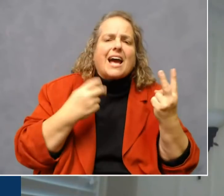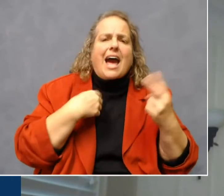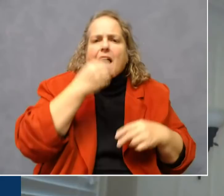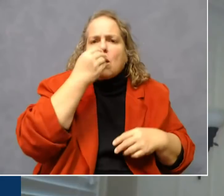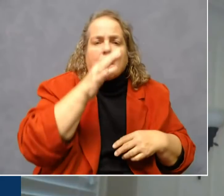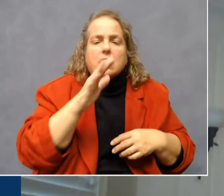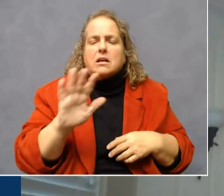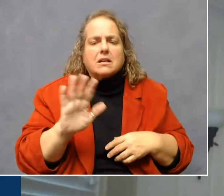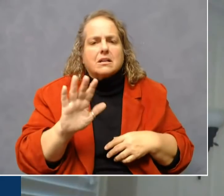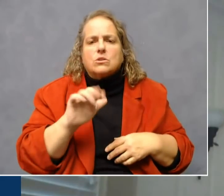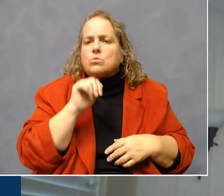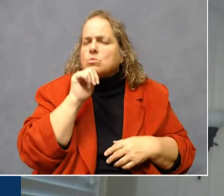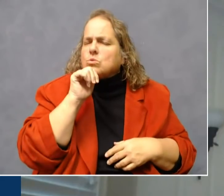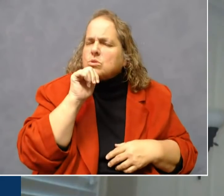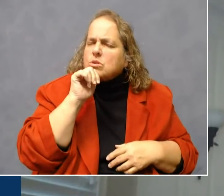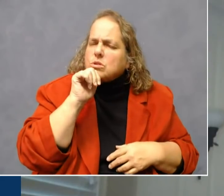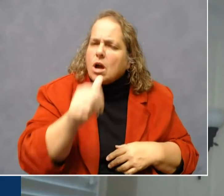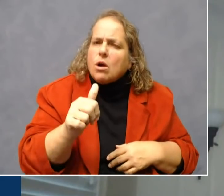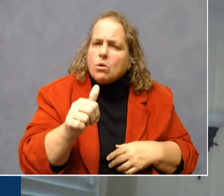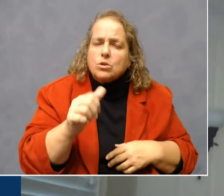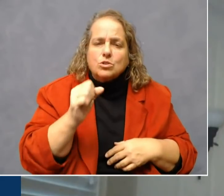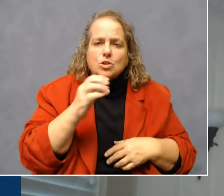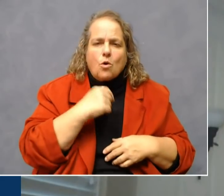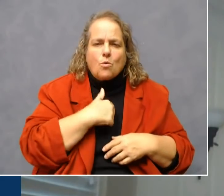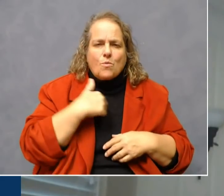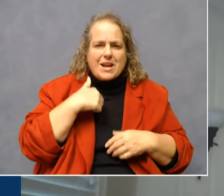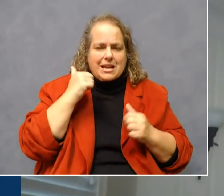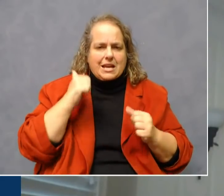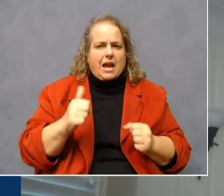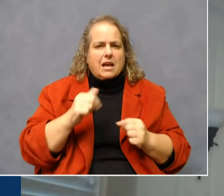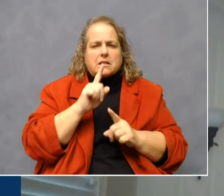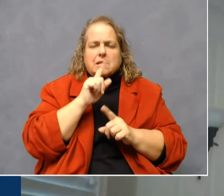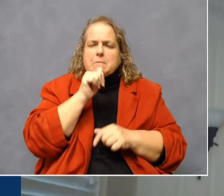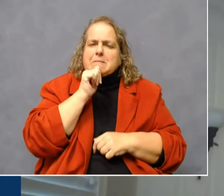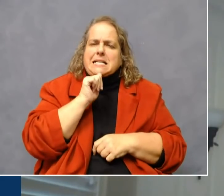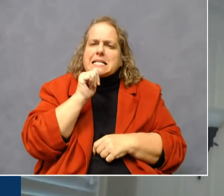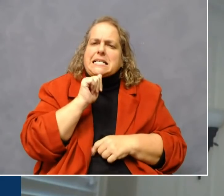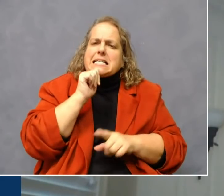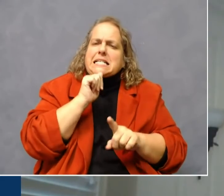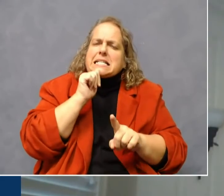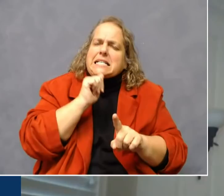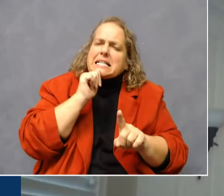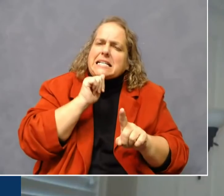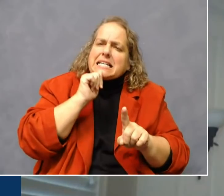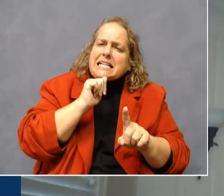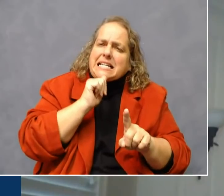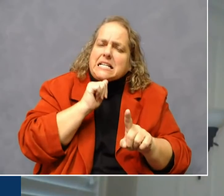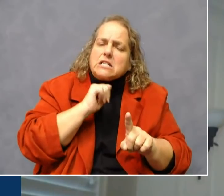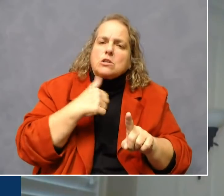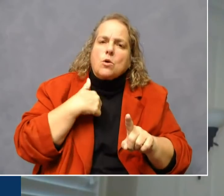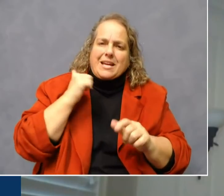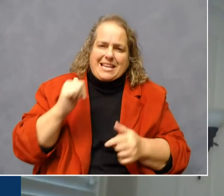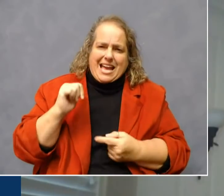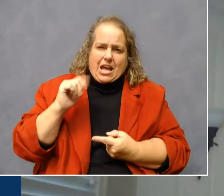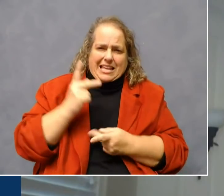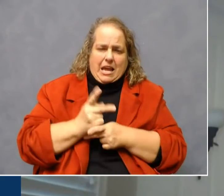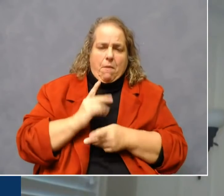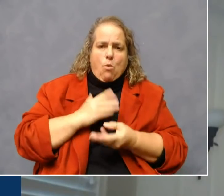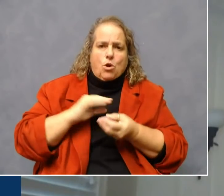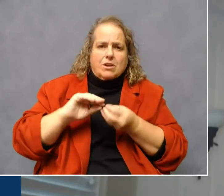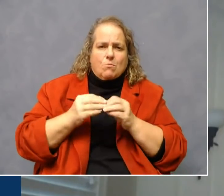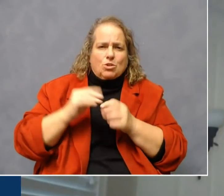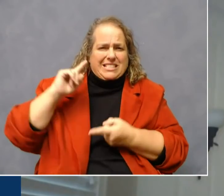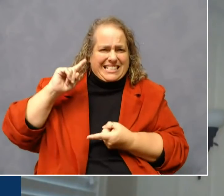us the time we need and avoid the crushing, overwhelming volume of sick people who could show up at the